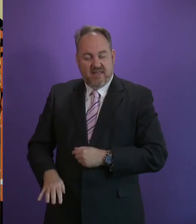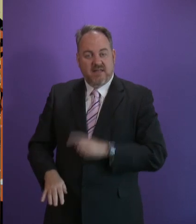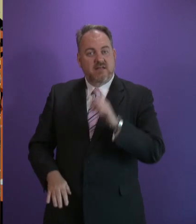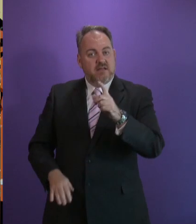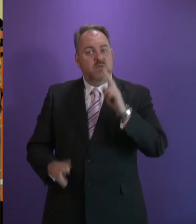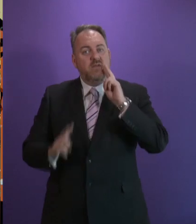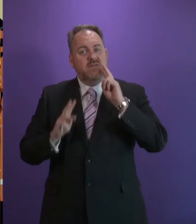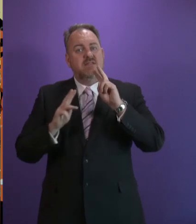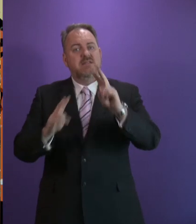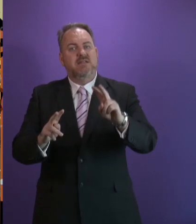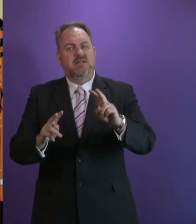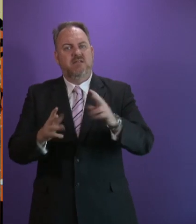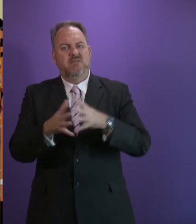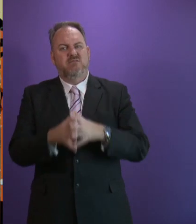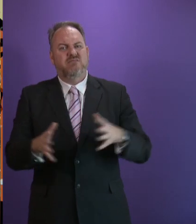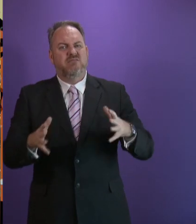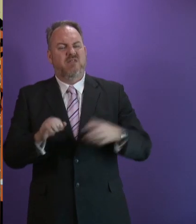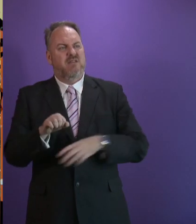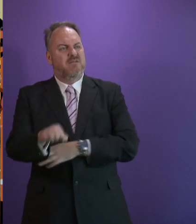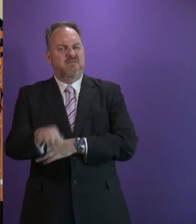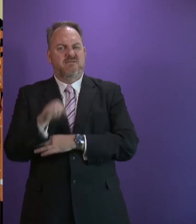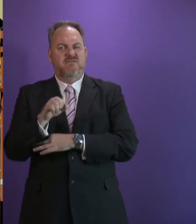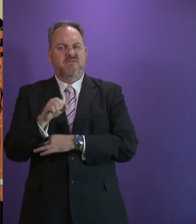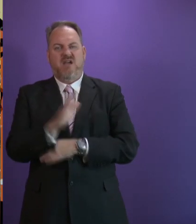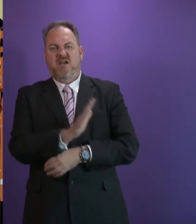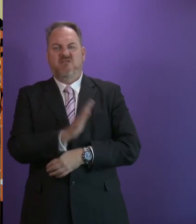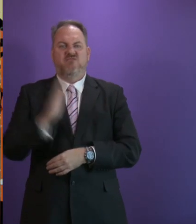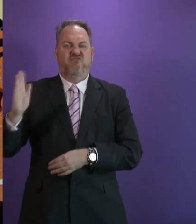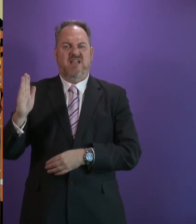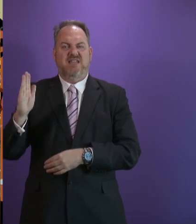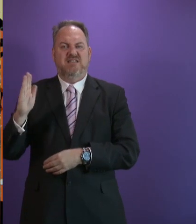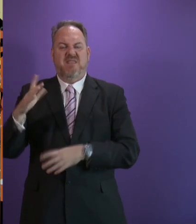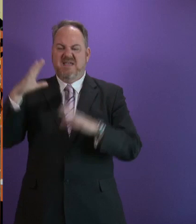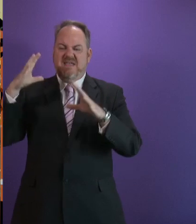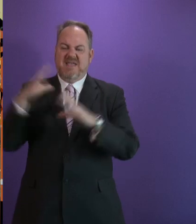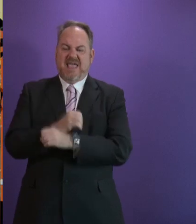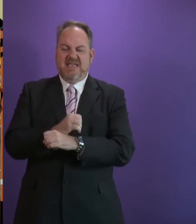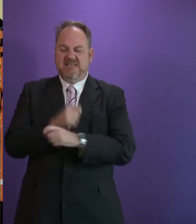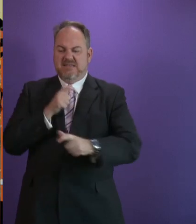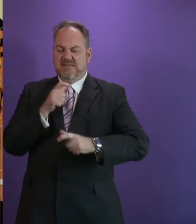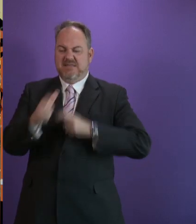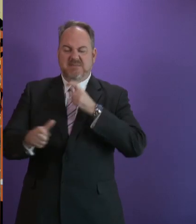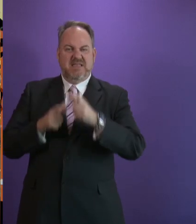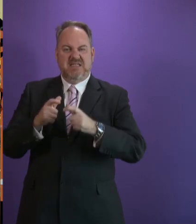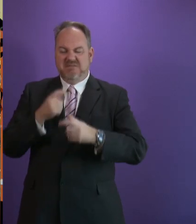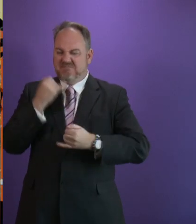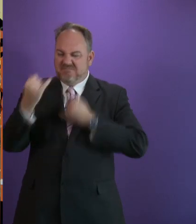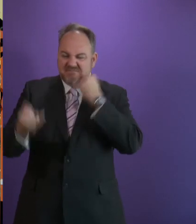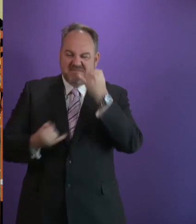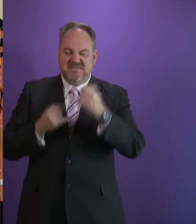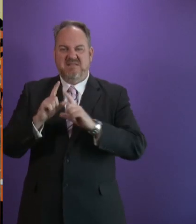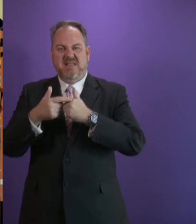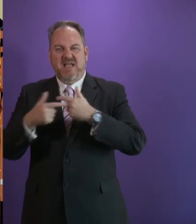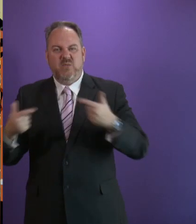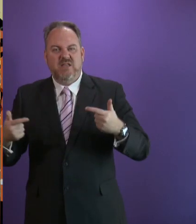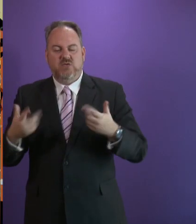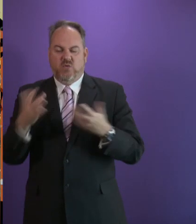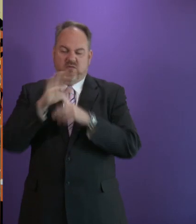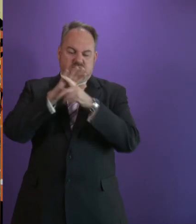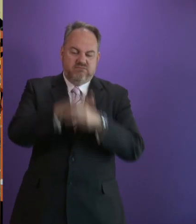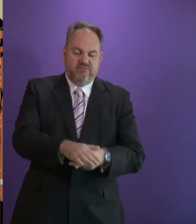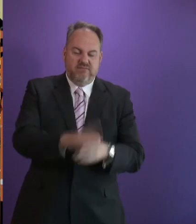the resurgence of the far right, the normalisation of hate speech in all its forms, whether it's